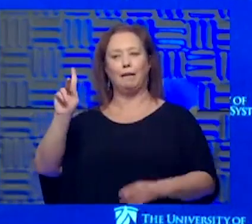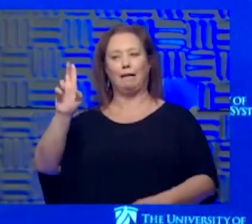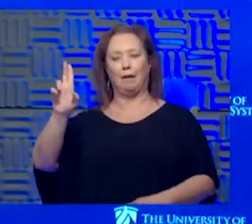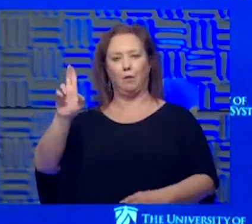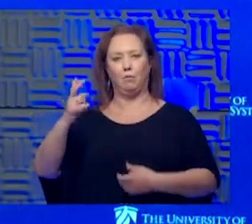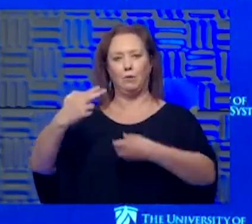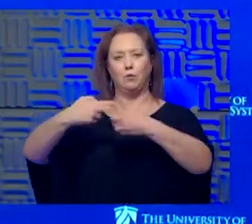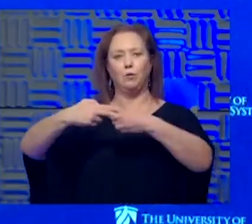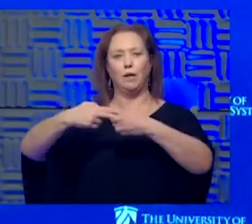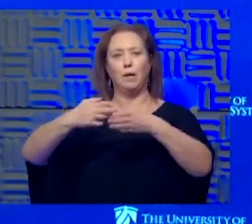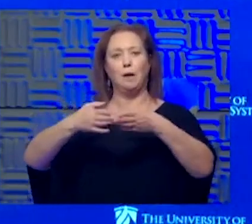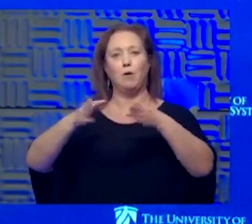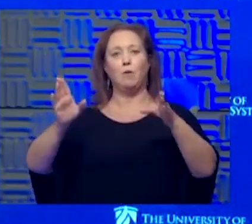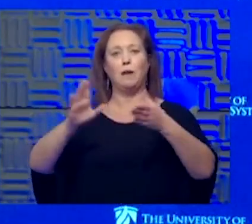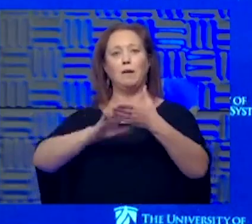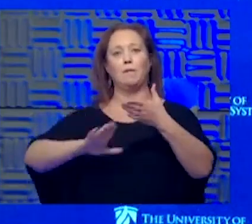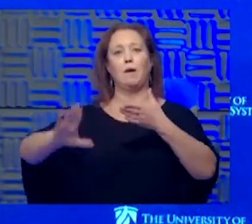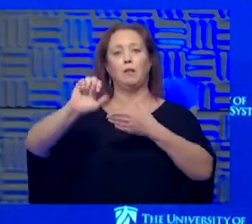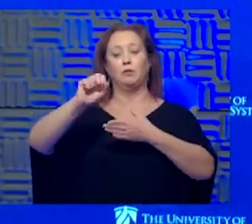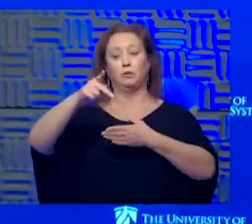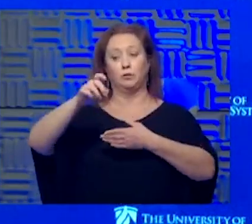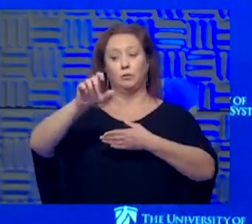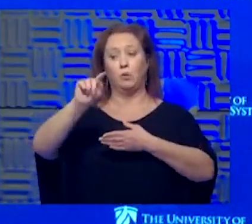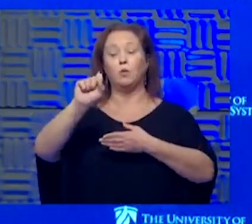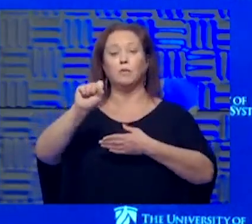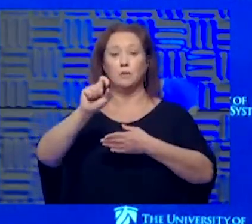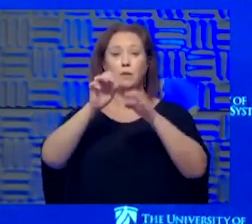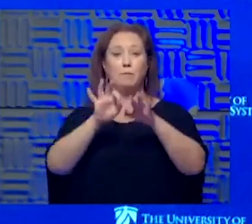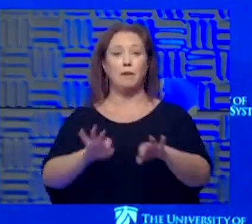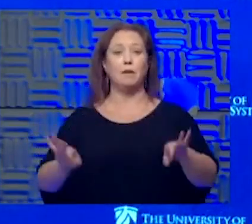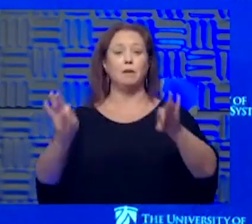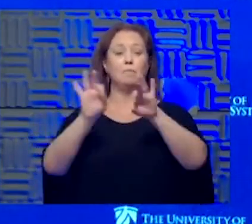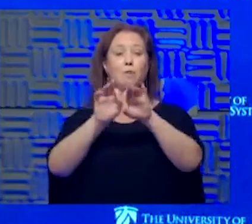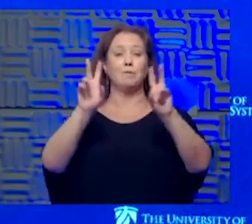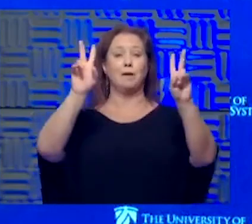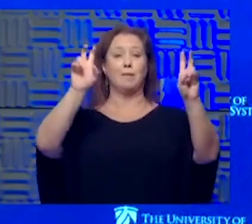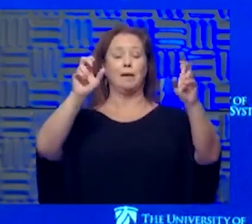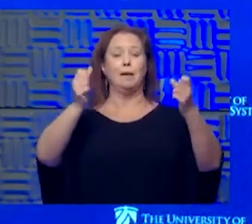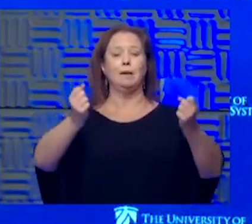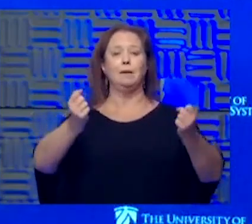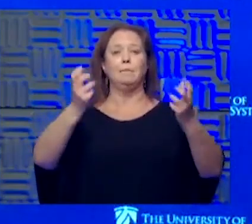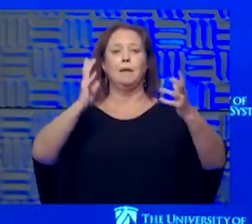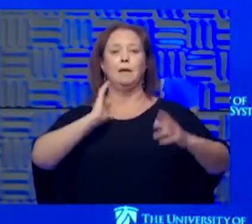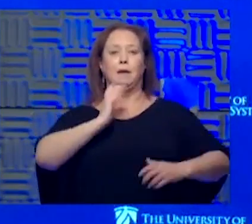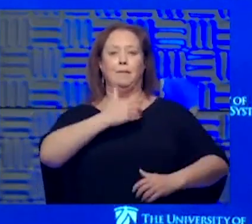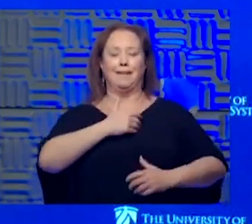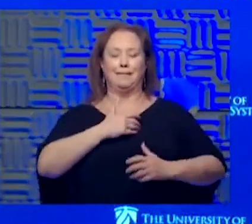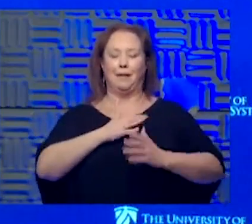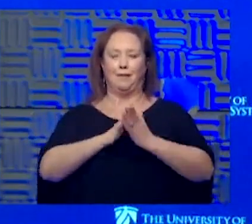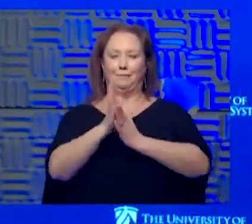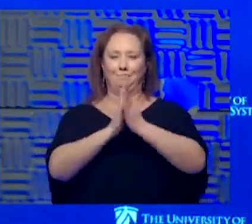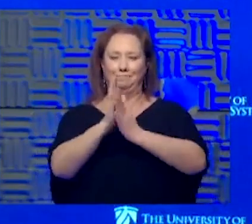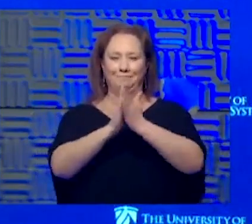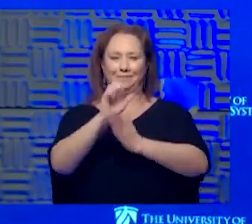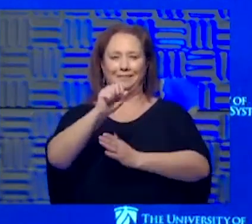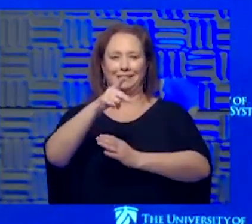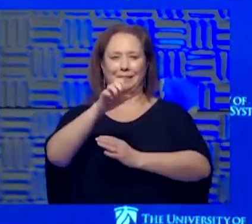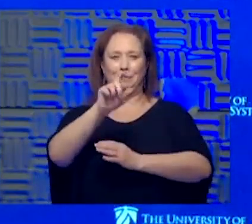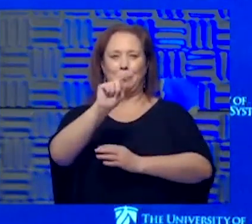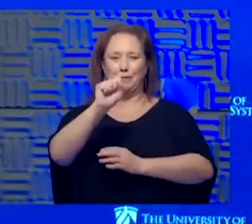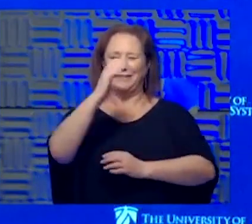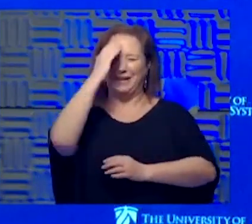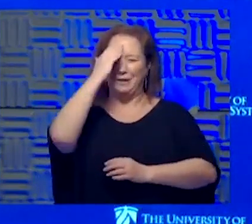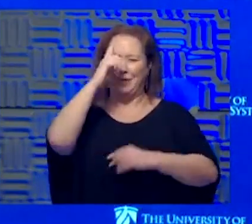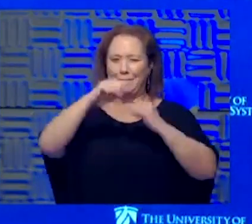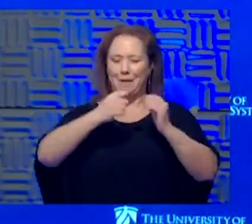joining to talk about the reopening of college sports. So that'll be a really important topic. I know many of us who are kind of sports fanatics, and you probably know that about me by